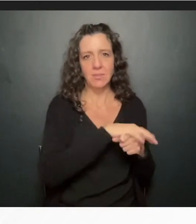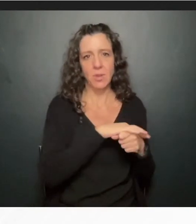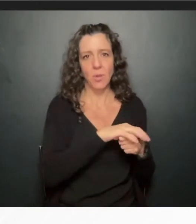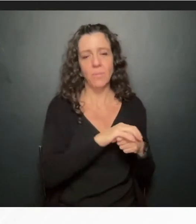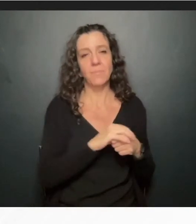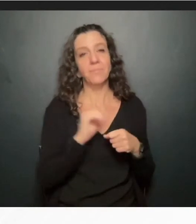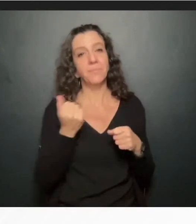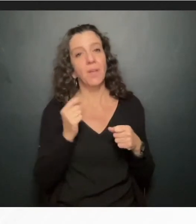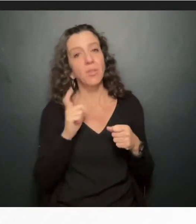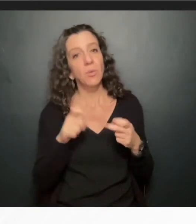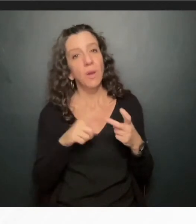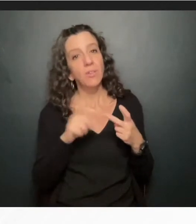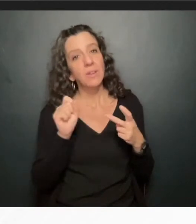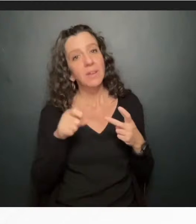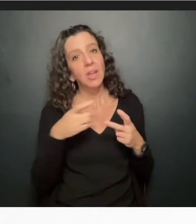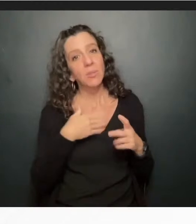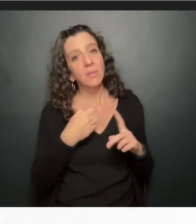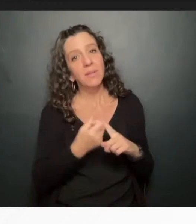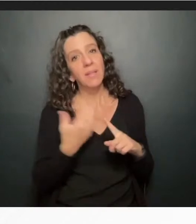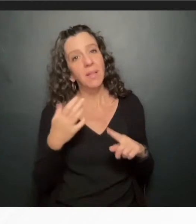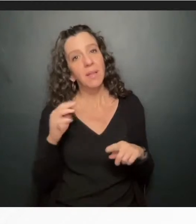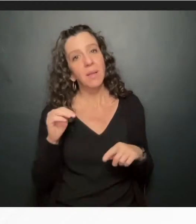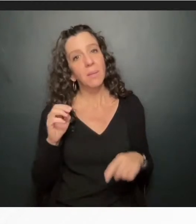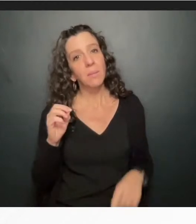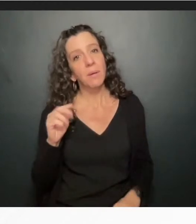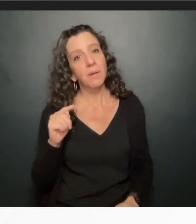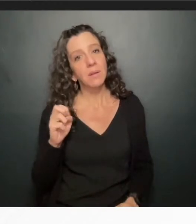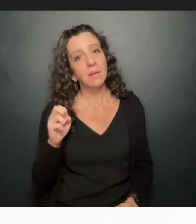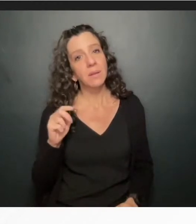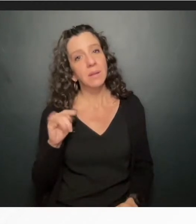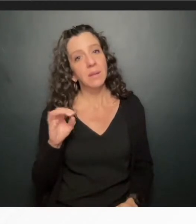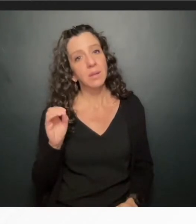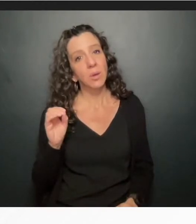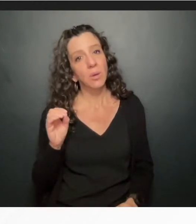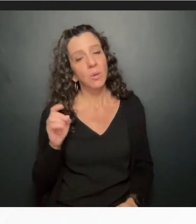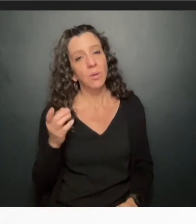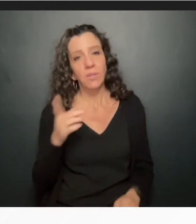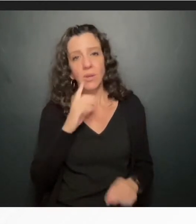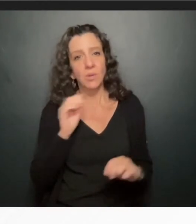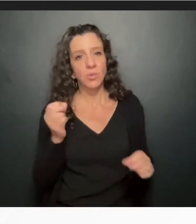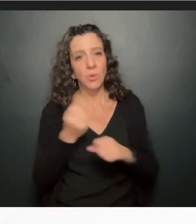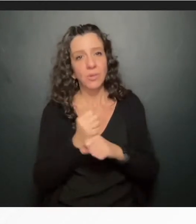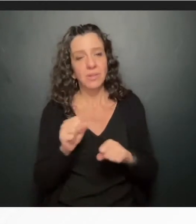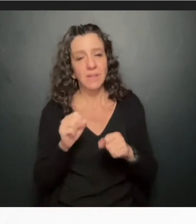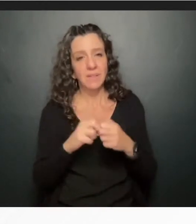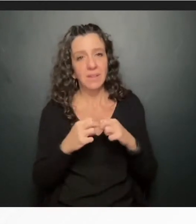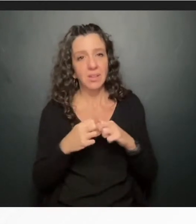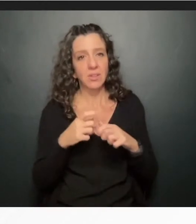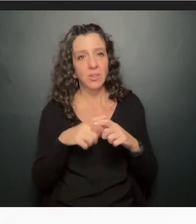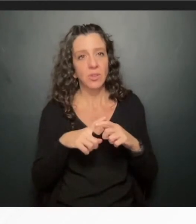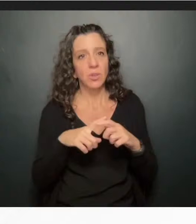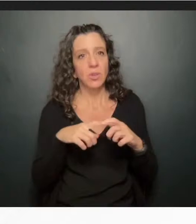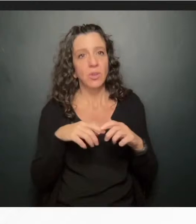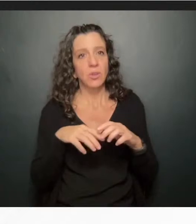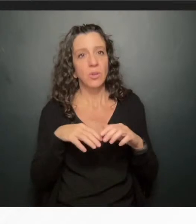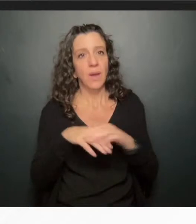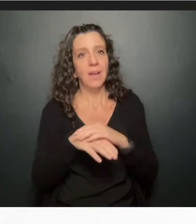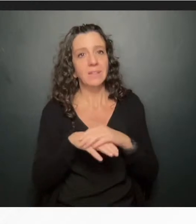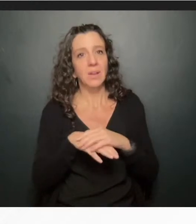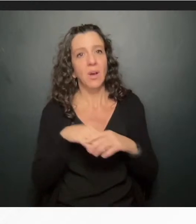Question: can you please elaborate on Montanido? There is no safety issue to access off of Las Virgenes Piuma.